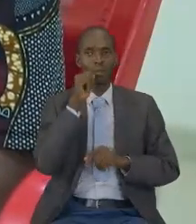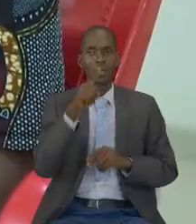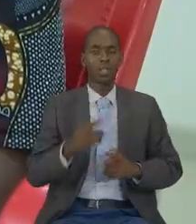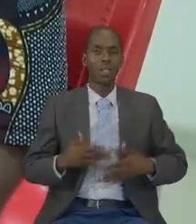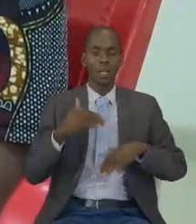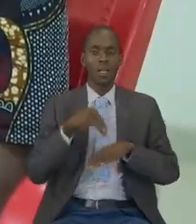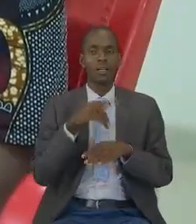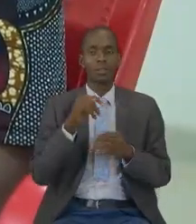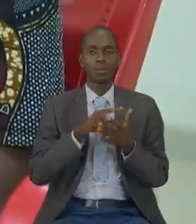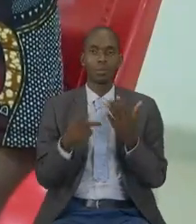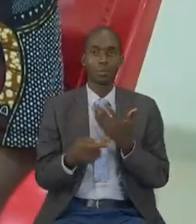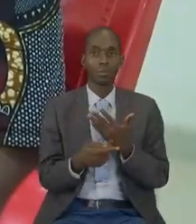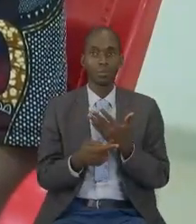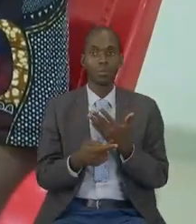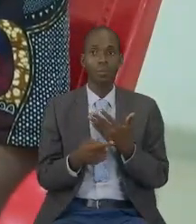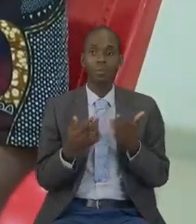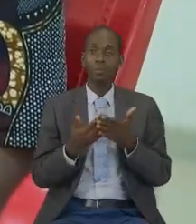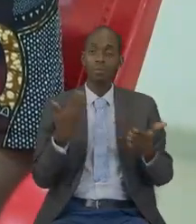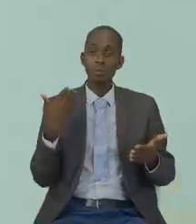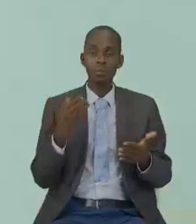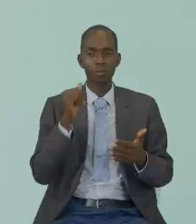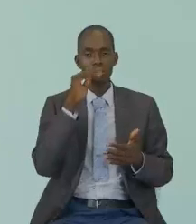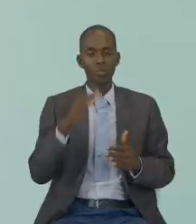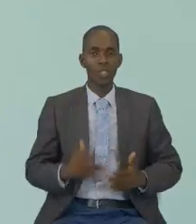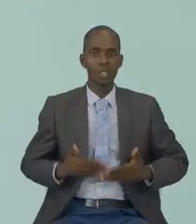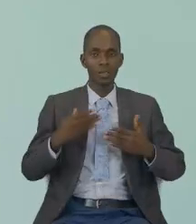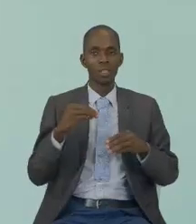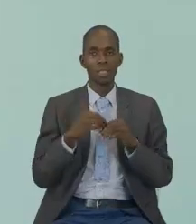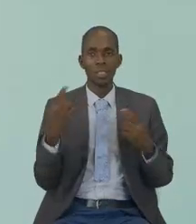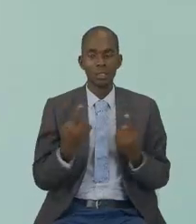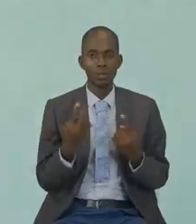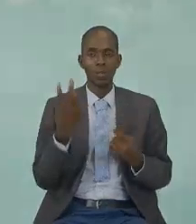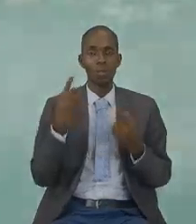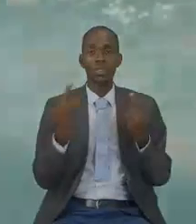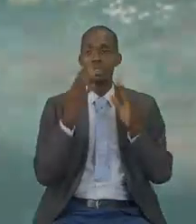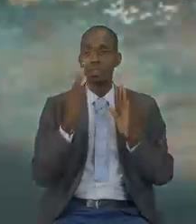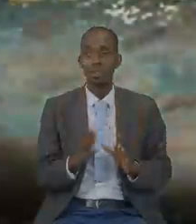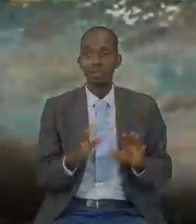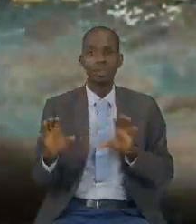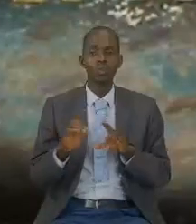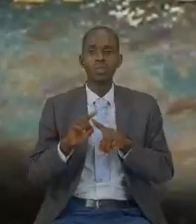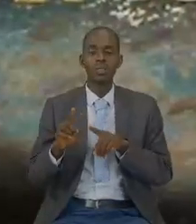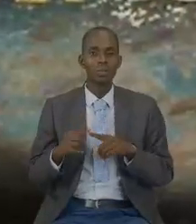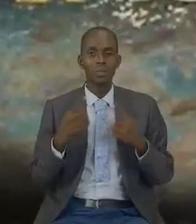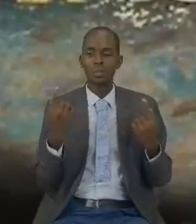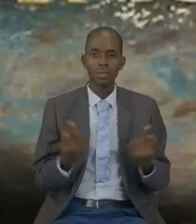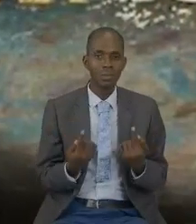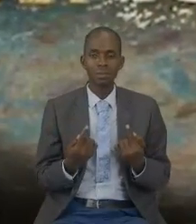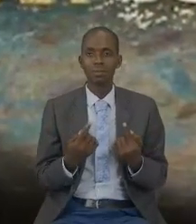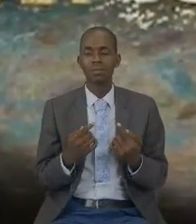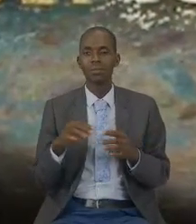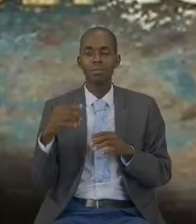crusade. Before, I lived a life of sin. I was a sinner. I do all sorts of things. I fornicate, I